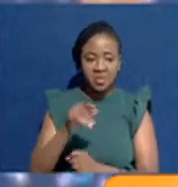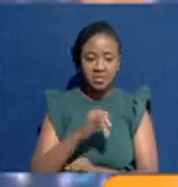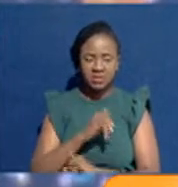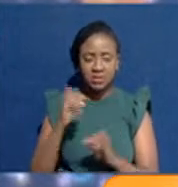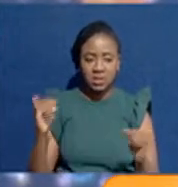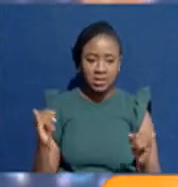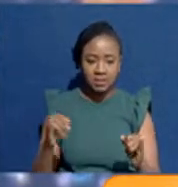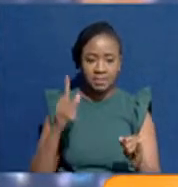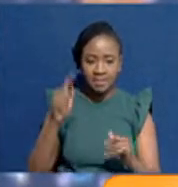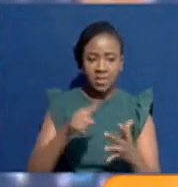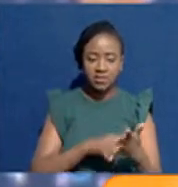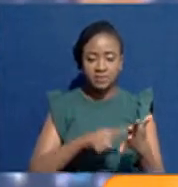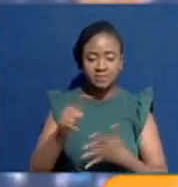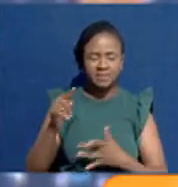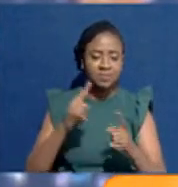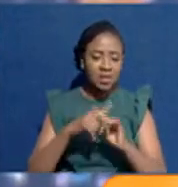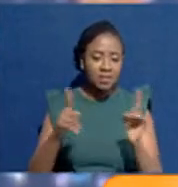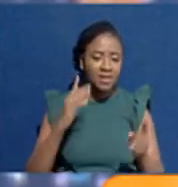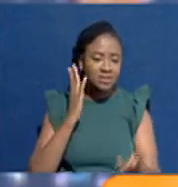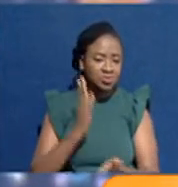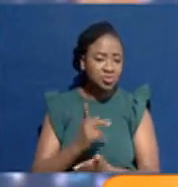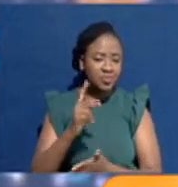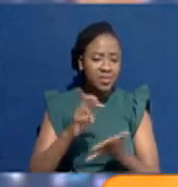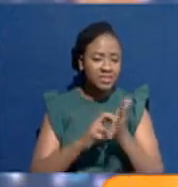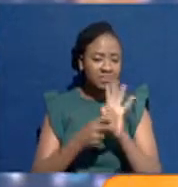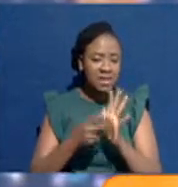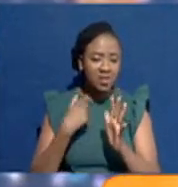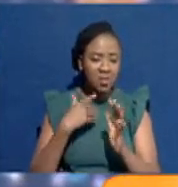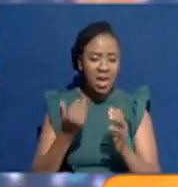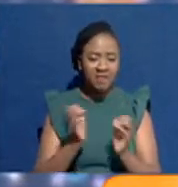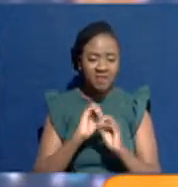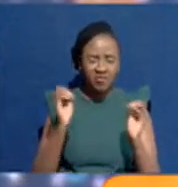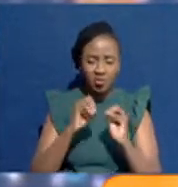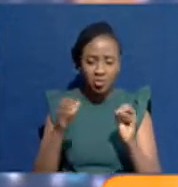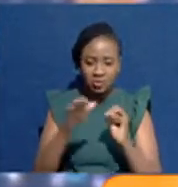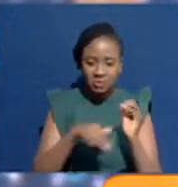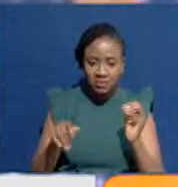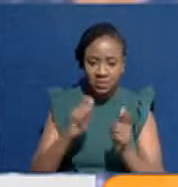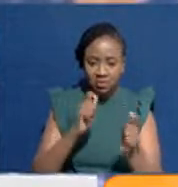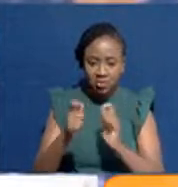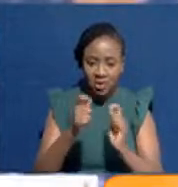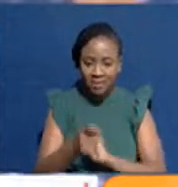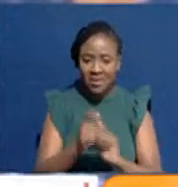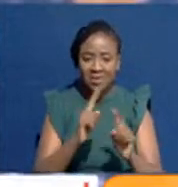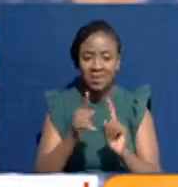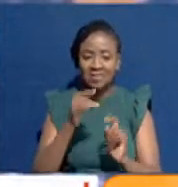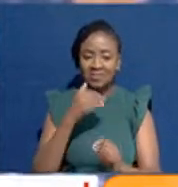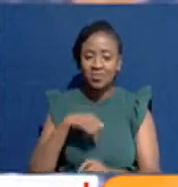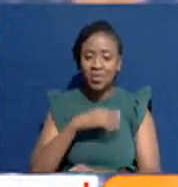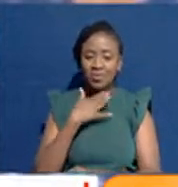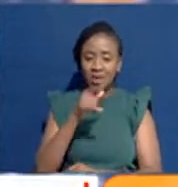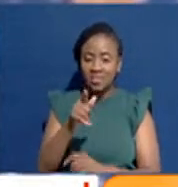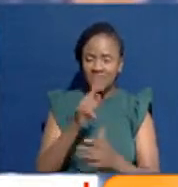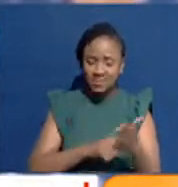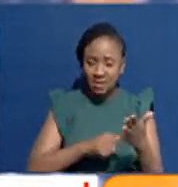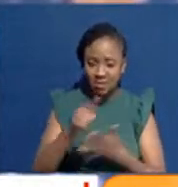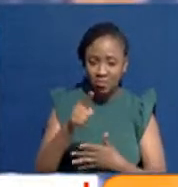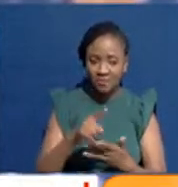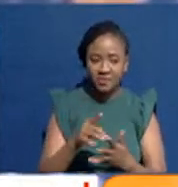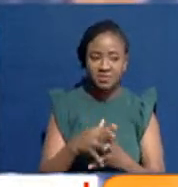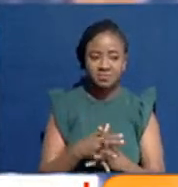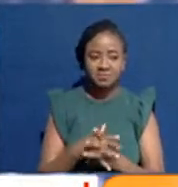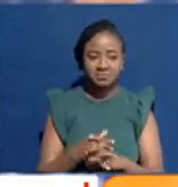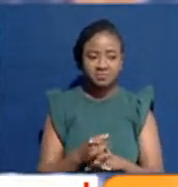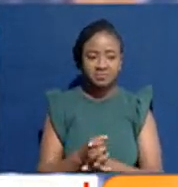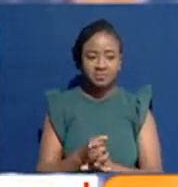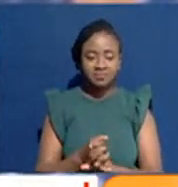that there are no rooms for amendments. But at the stage of having it passed in the floor of the House, and that exactly, that is what I keep